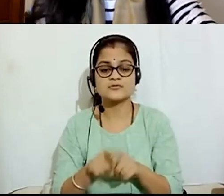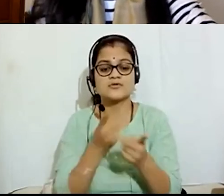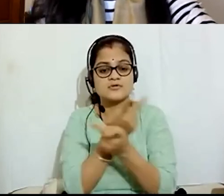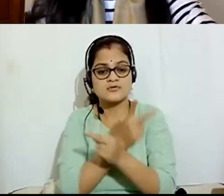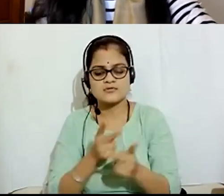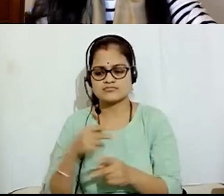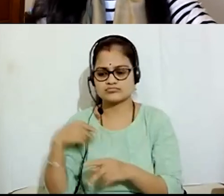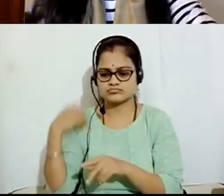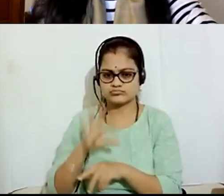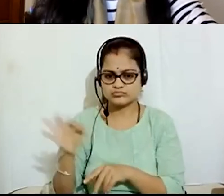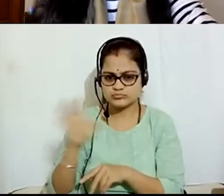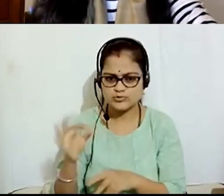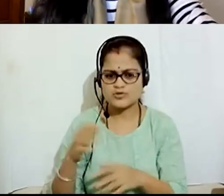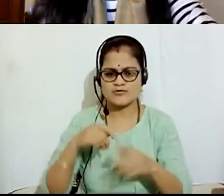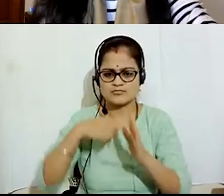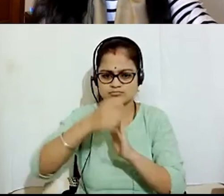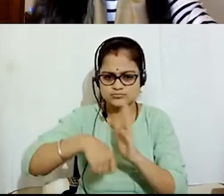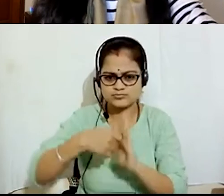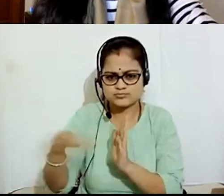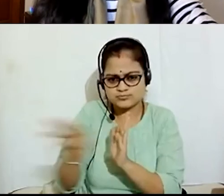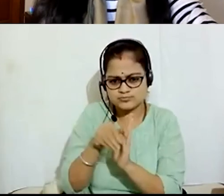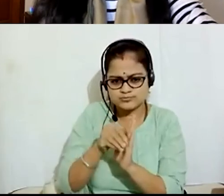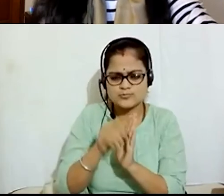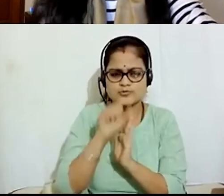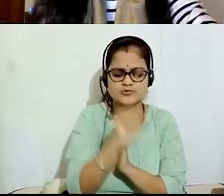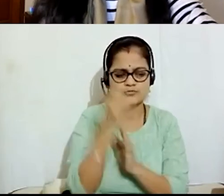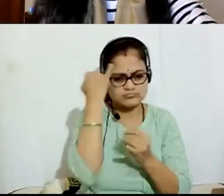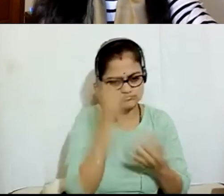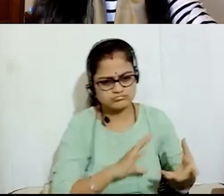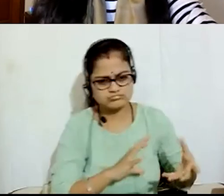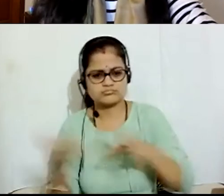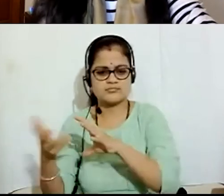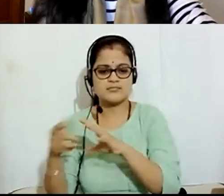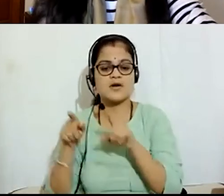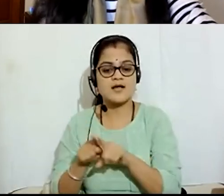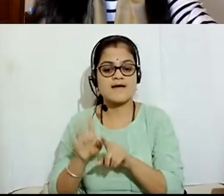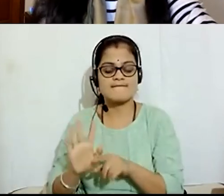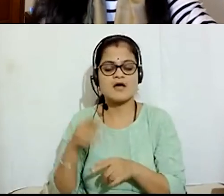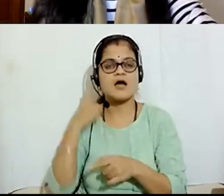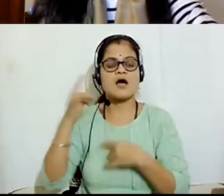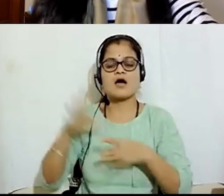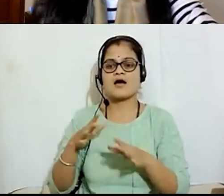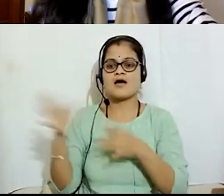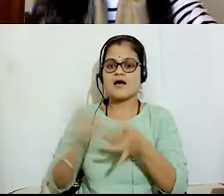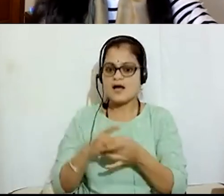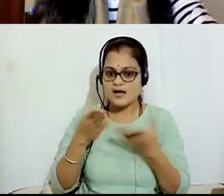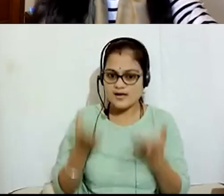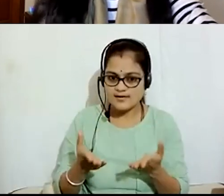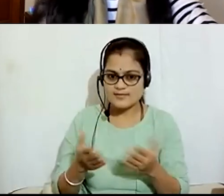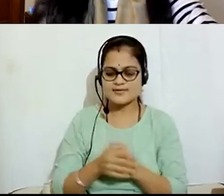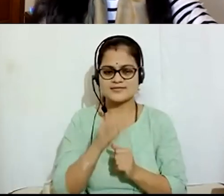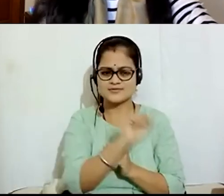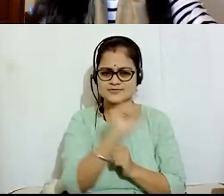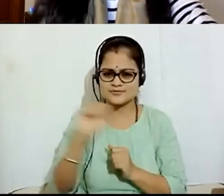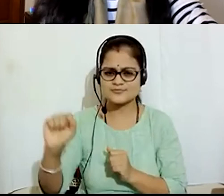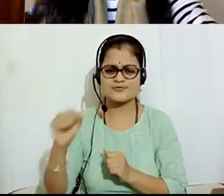weeks brainstorming, recording, and rendering their own creative imaginations of bringing their cities alive. Each of them have produced